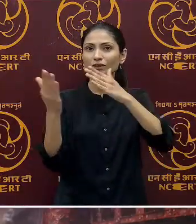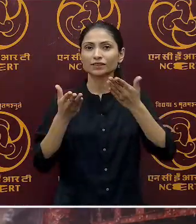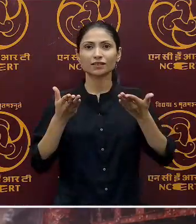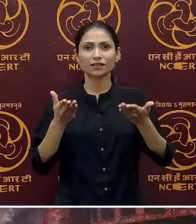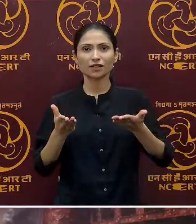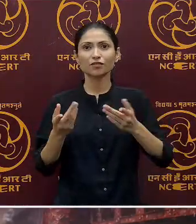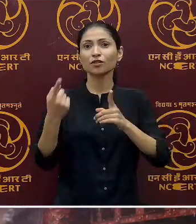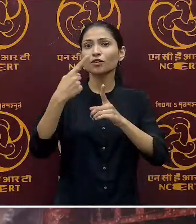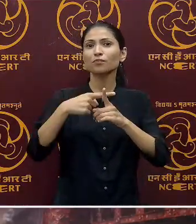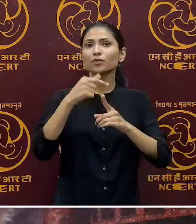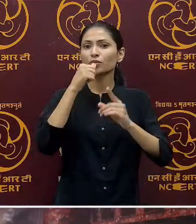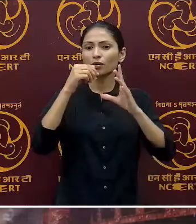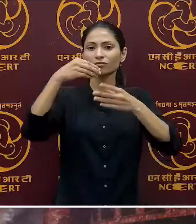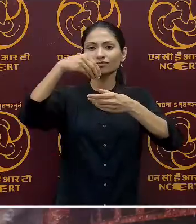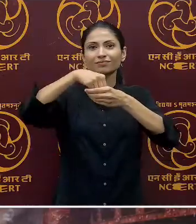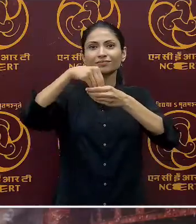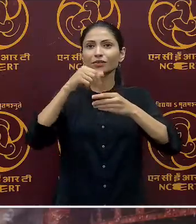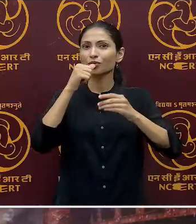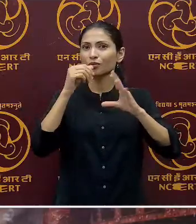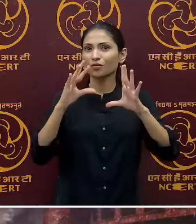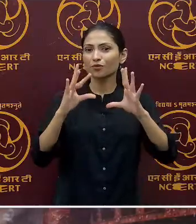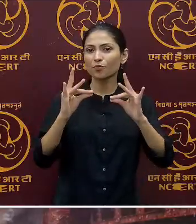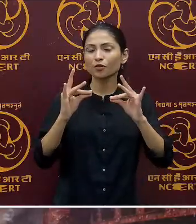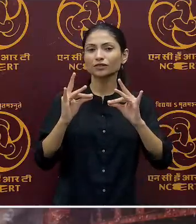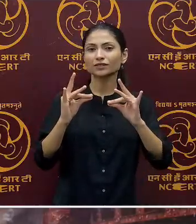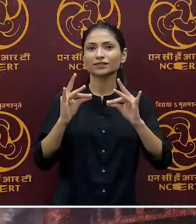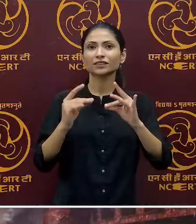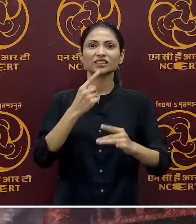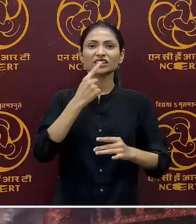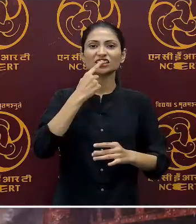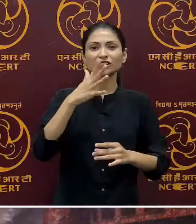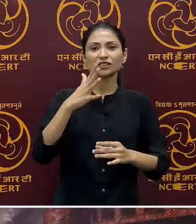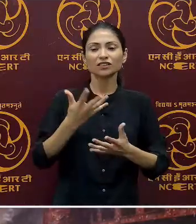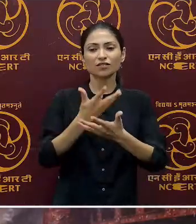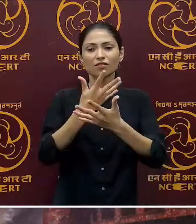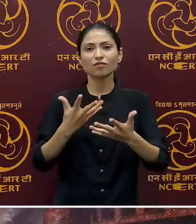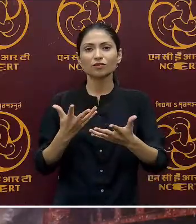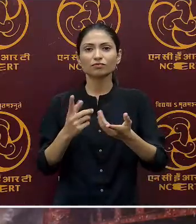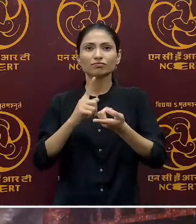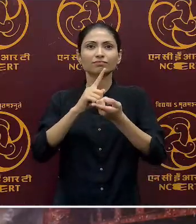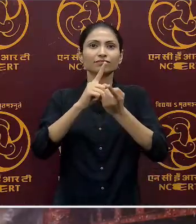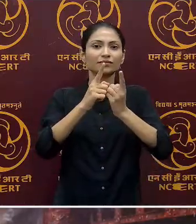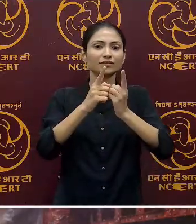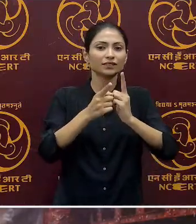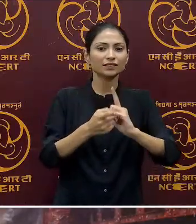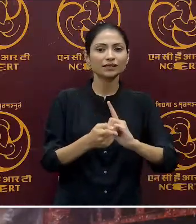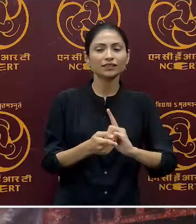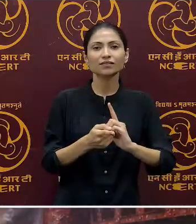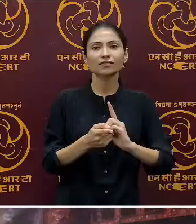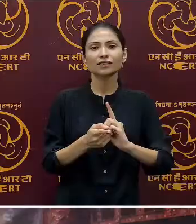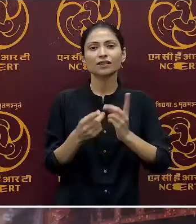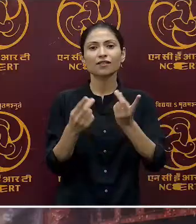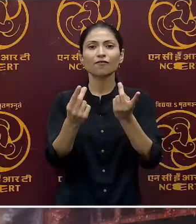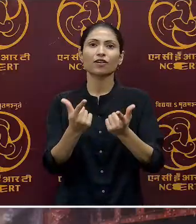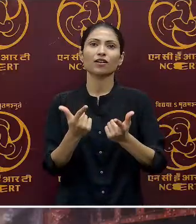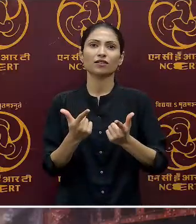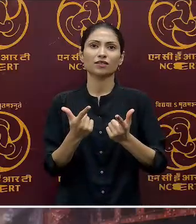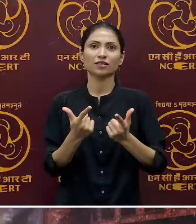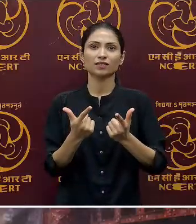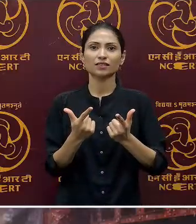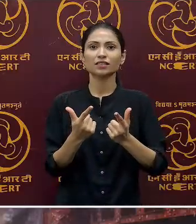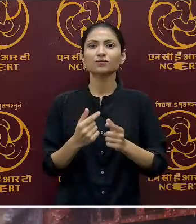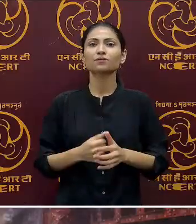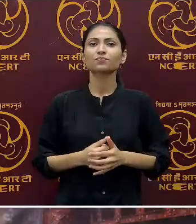the moisture is also there, then silver get react with that air and the moisture to form